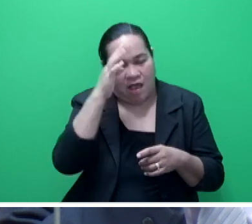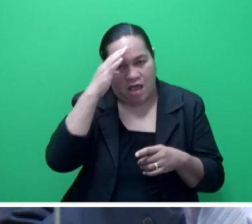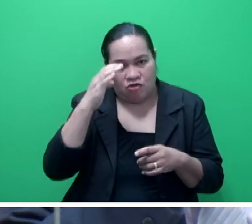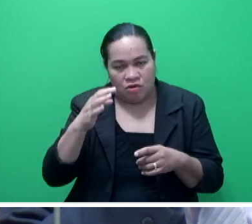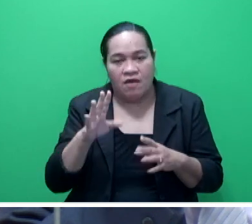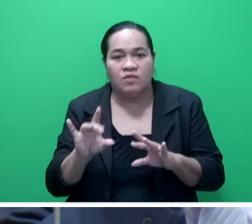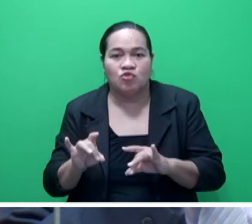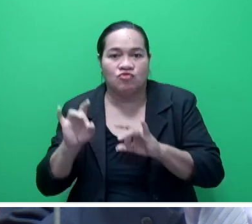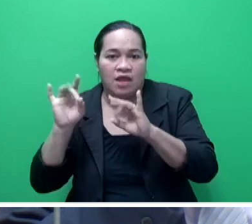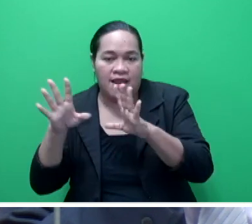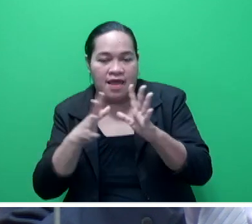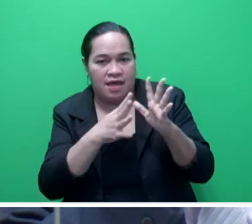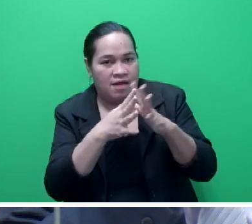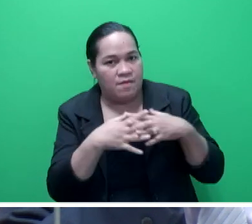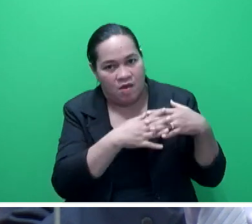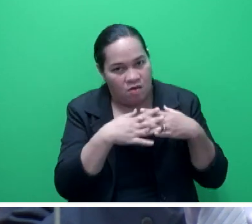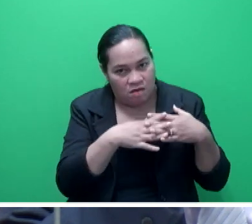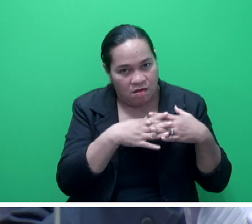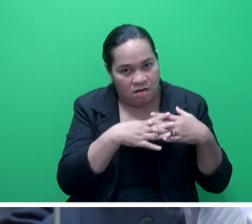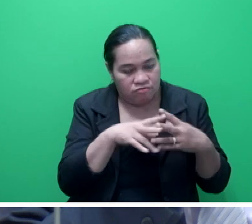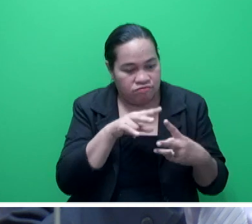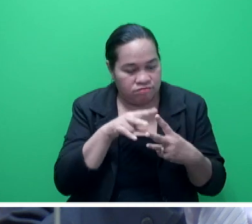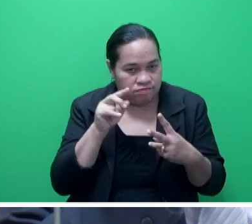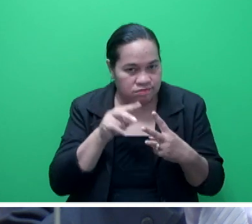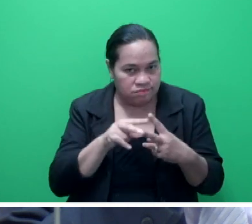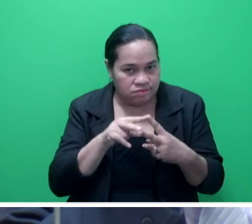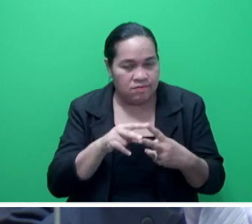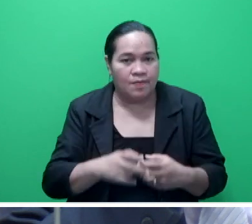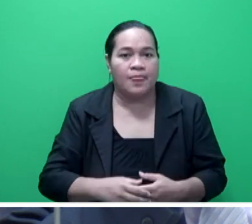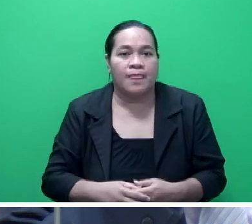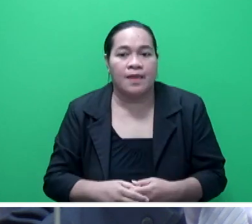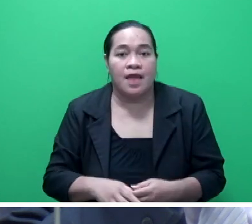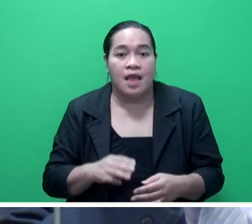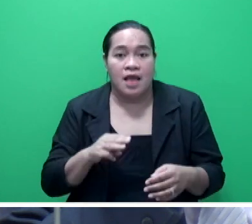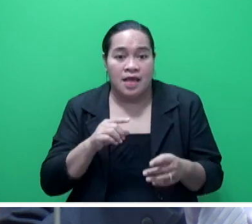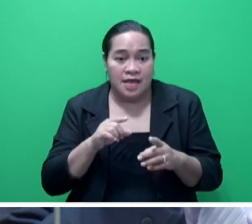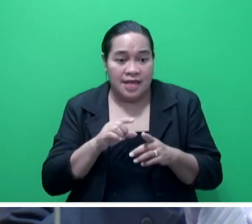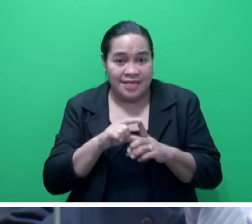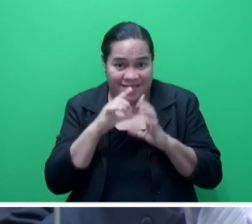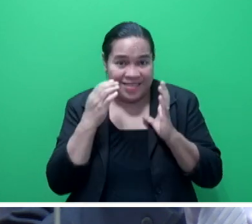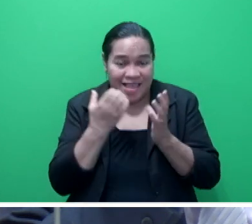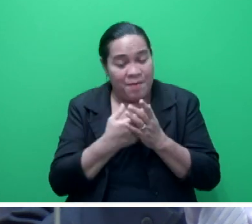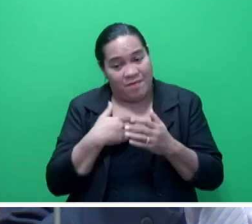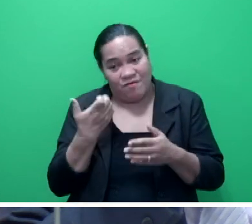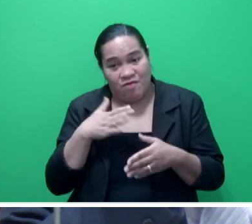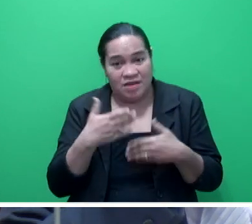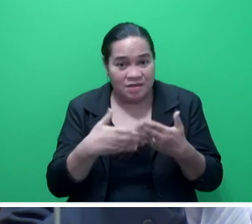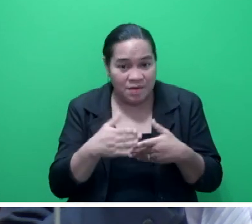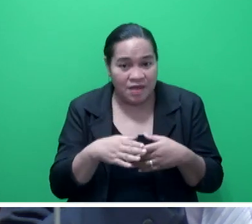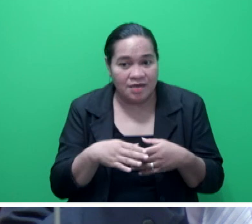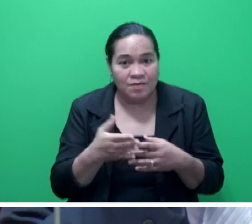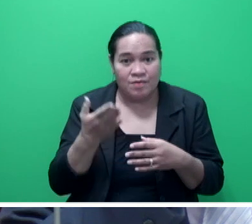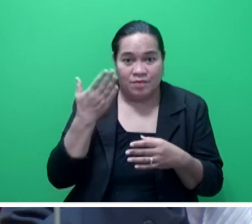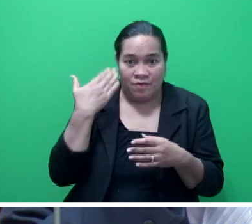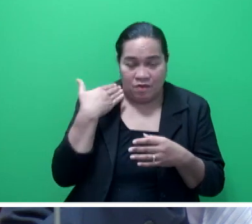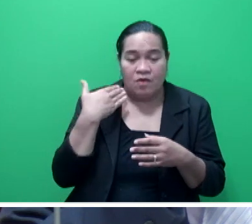from Australia and the United States of America, sir. Month of December also, as I had mentioned and alluded to earlier on during the